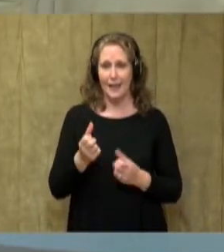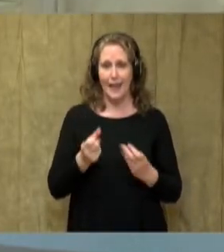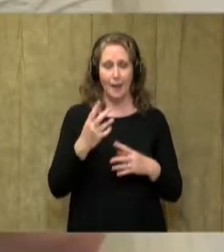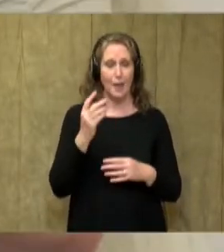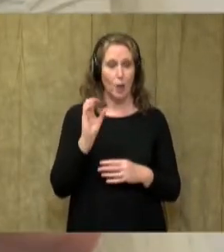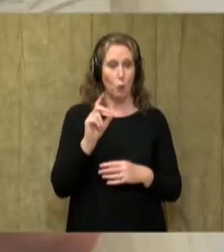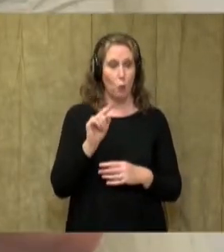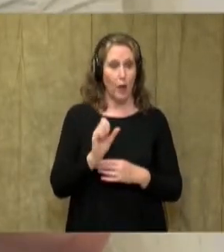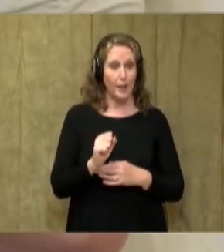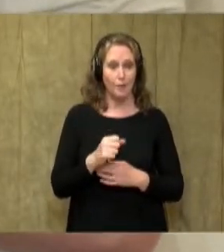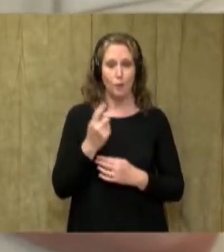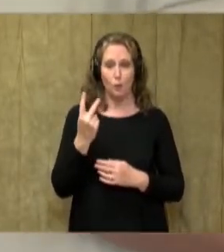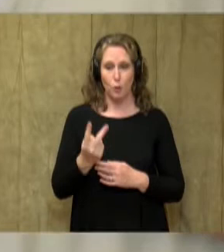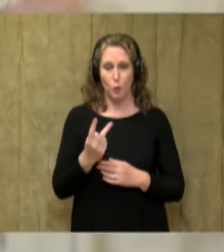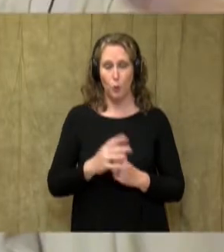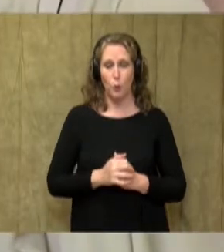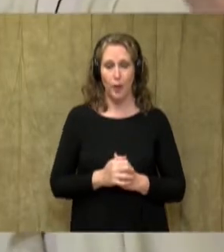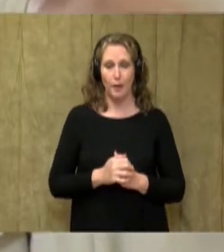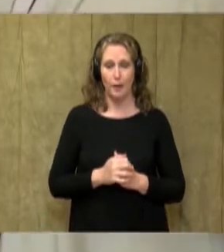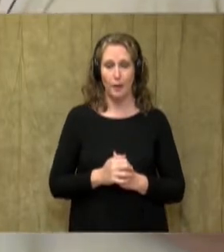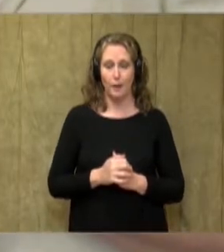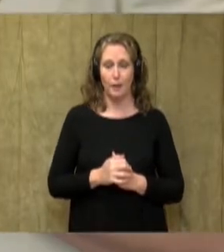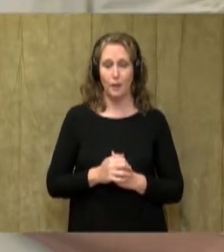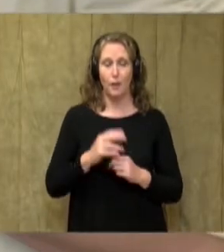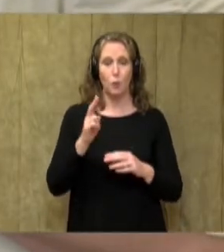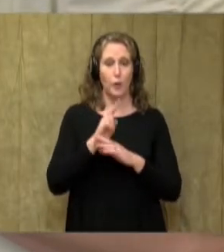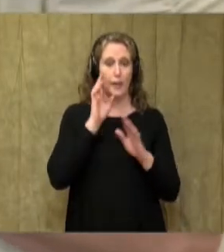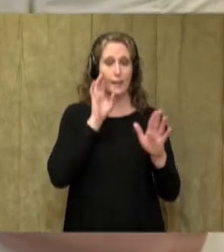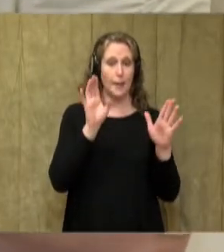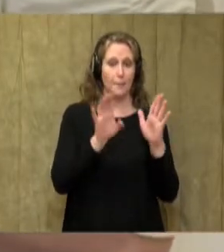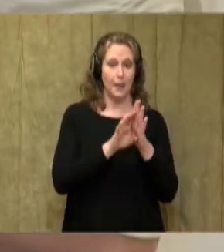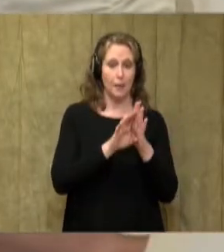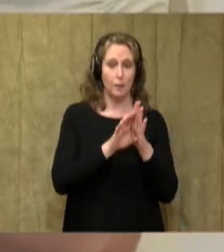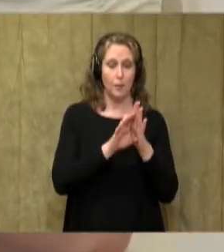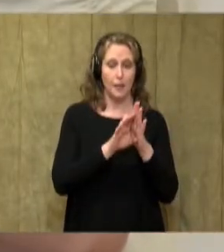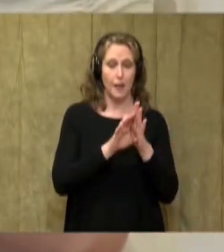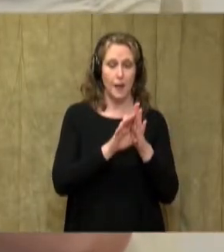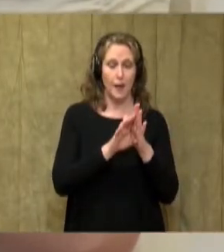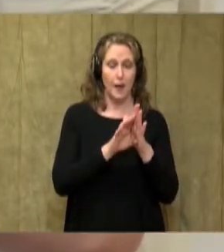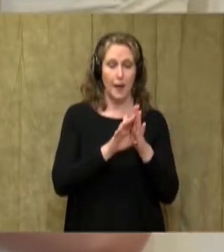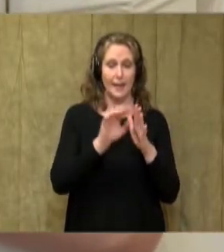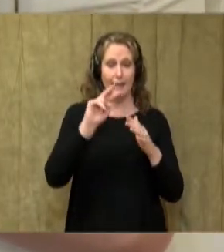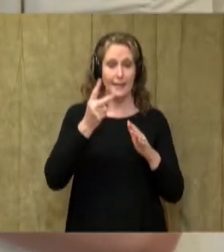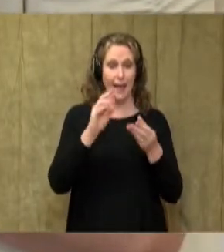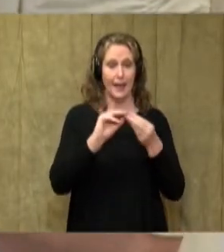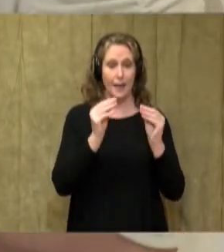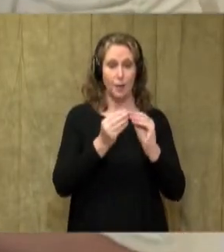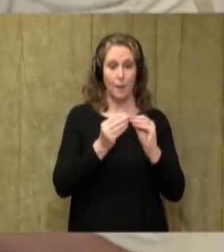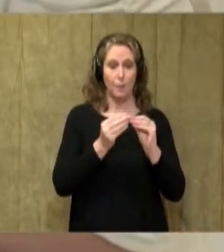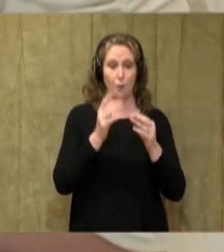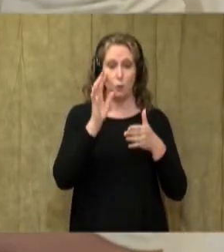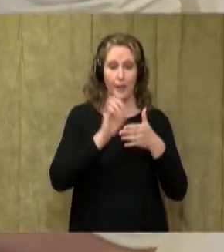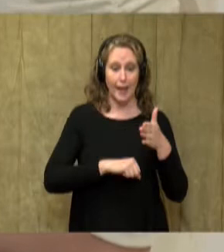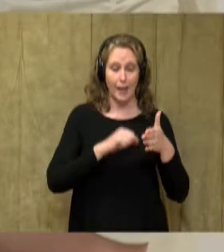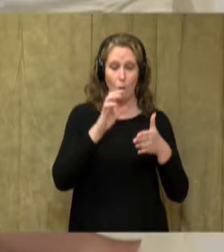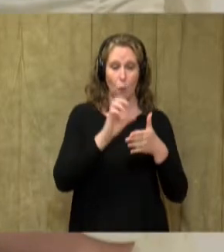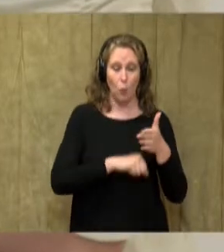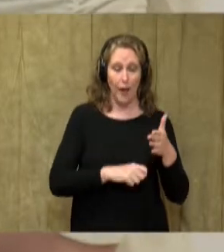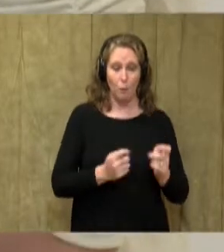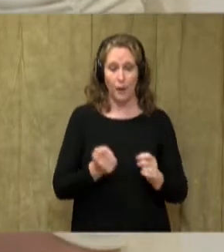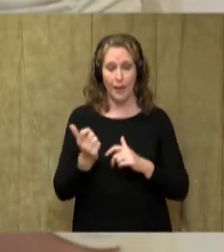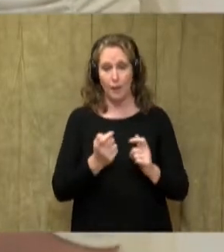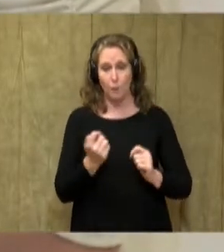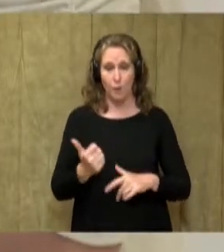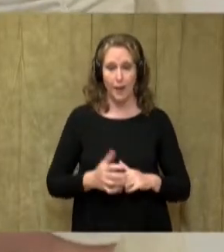2 ones. All right, remember, when we use the picture strategy, we take away this many. We are